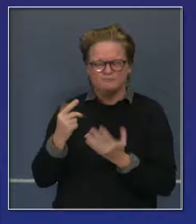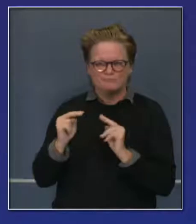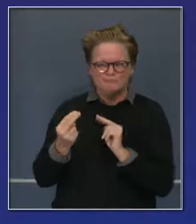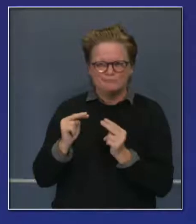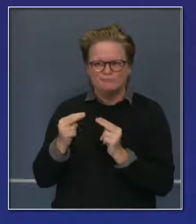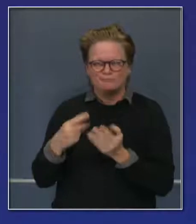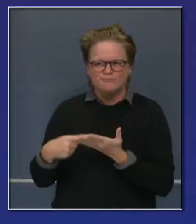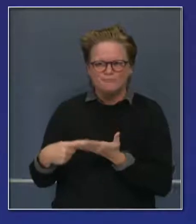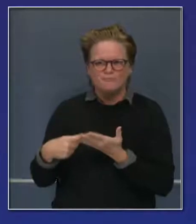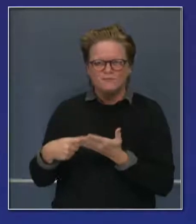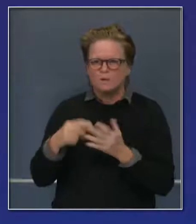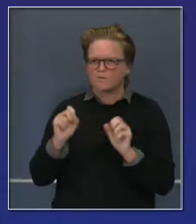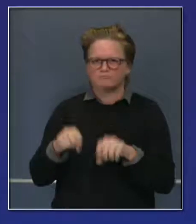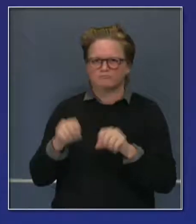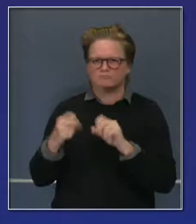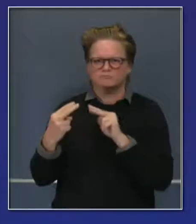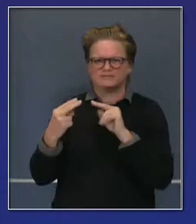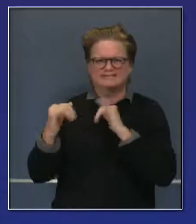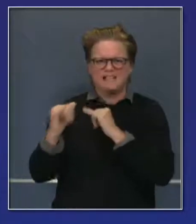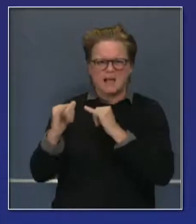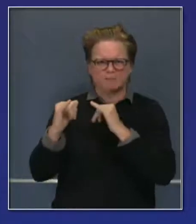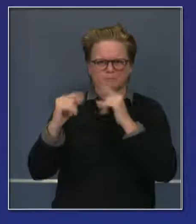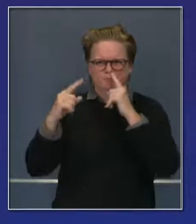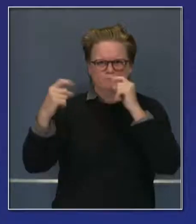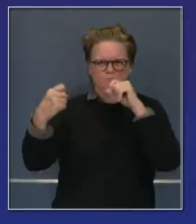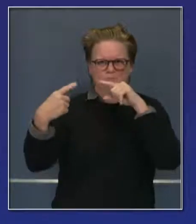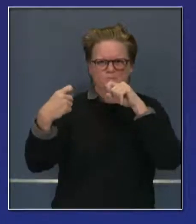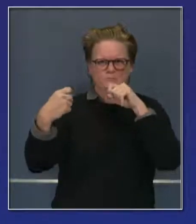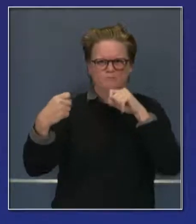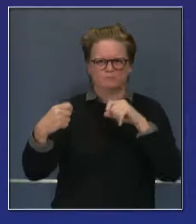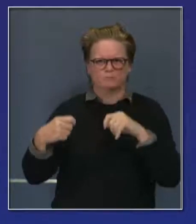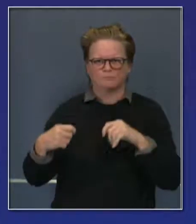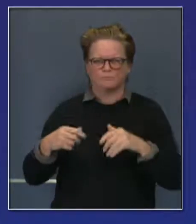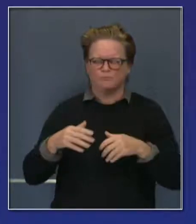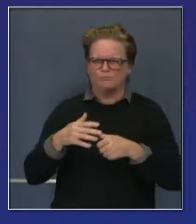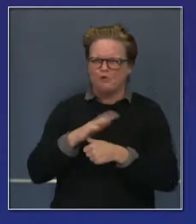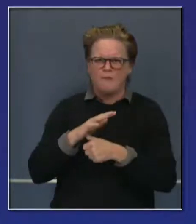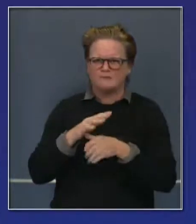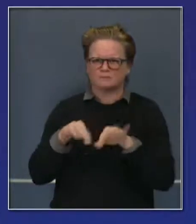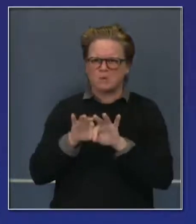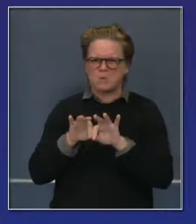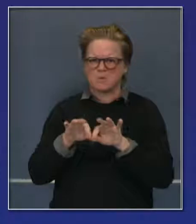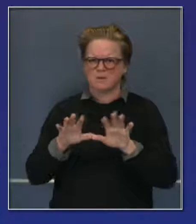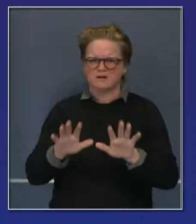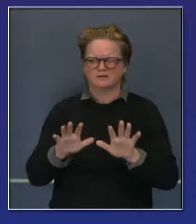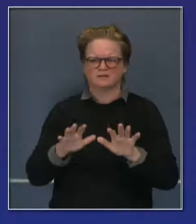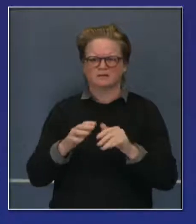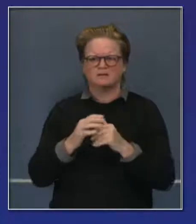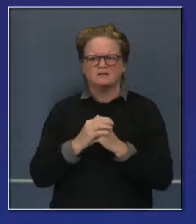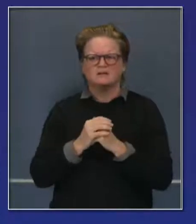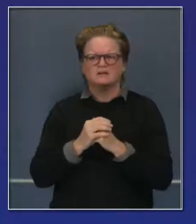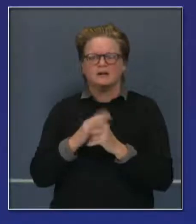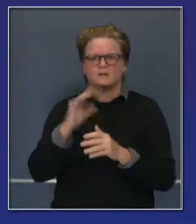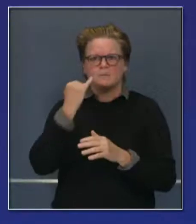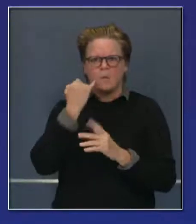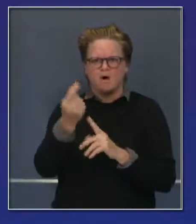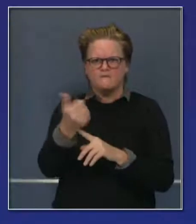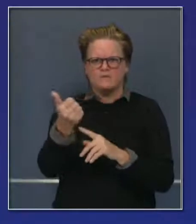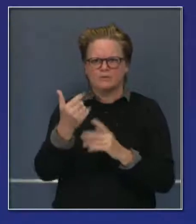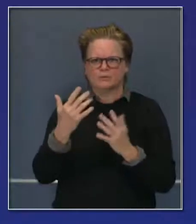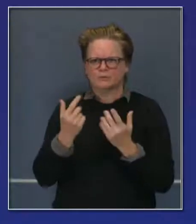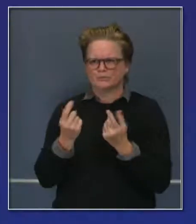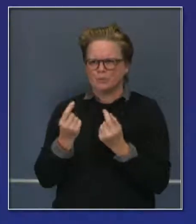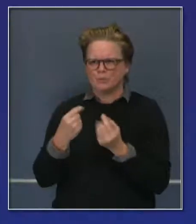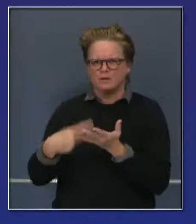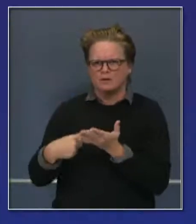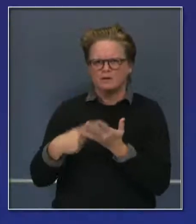agenda, not just the oral arguments, but the what if and how we prepare for a what if scenario moving